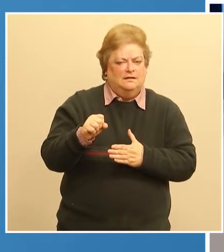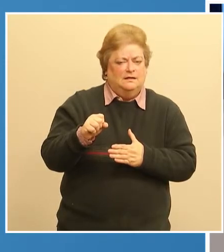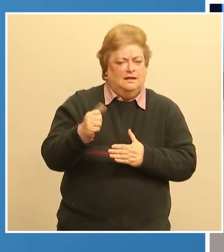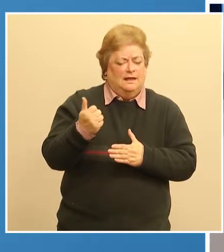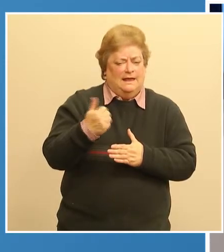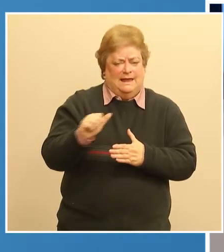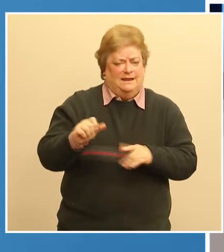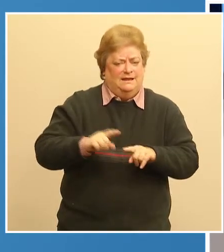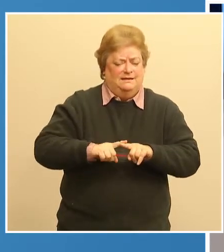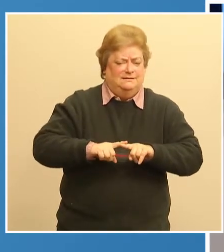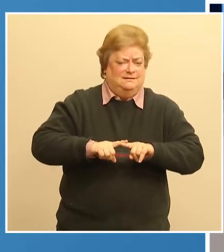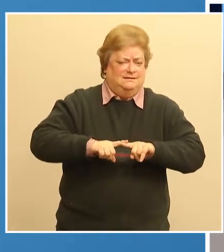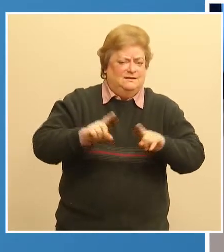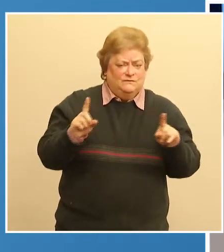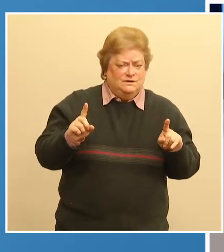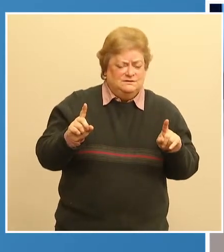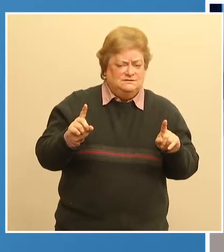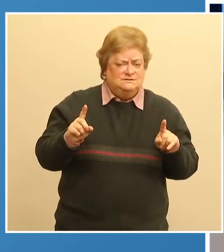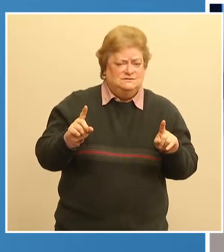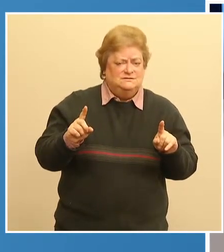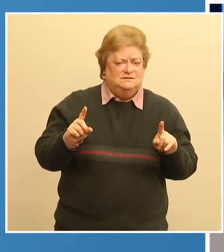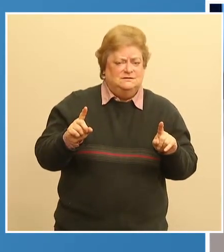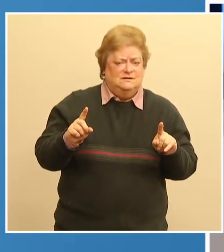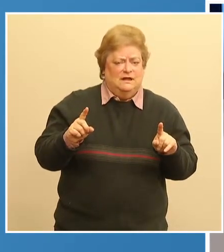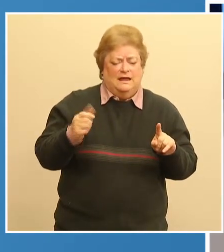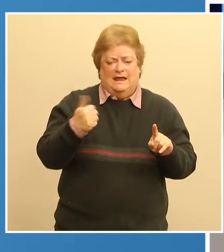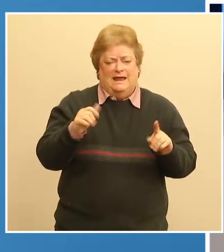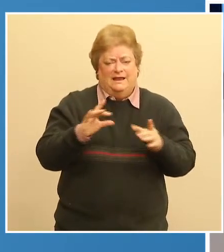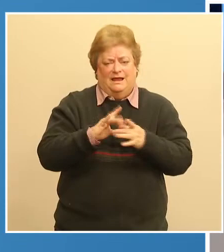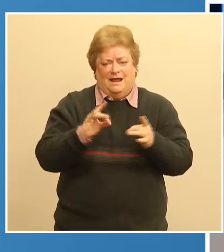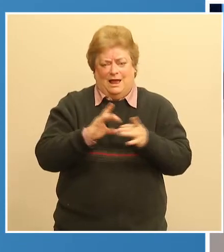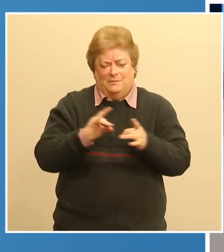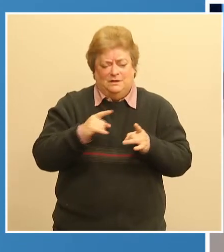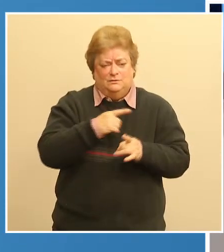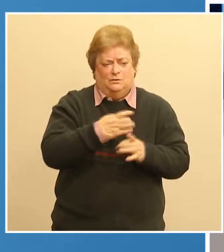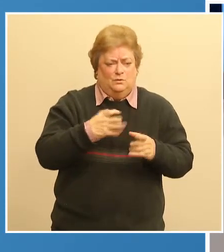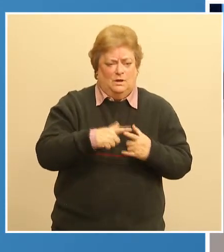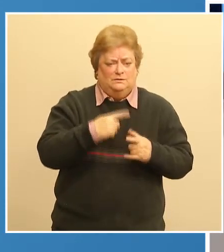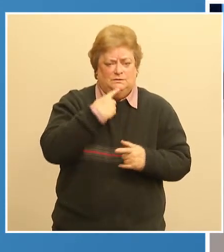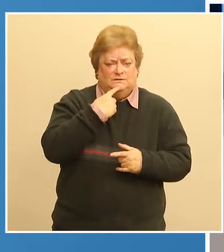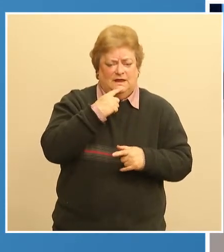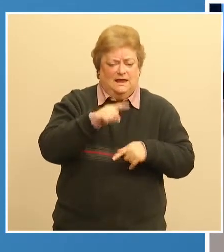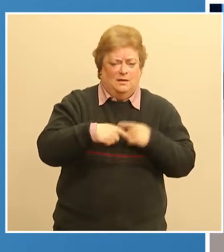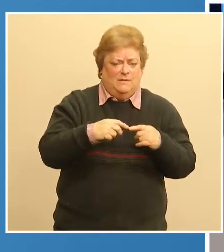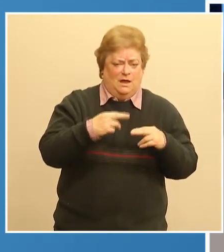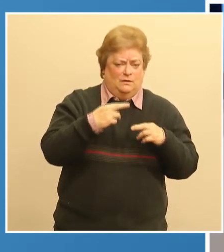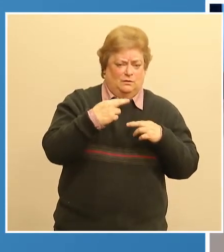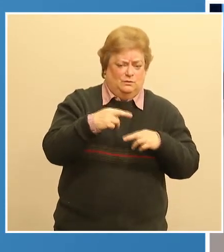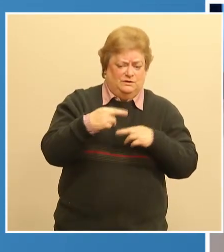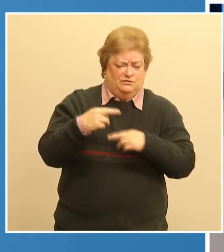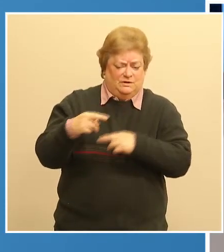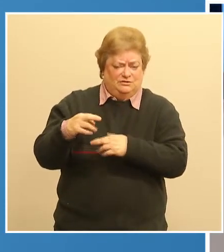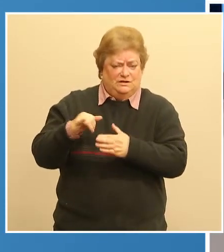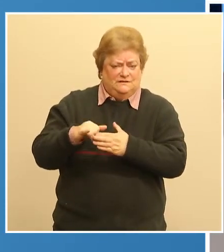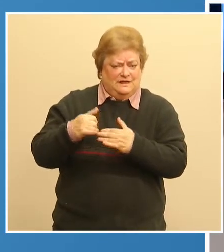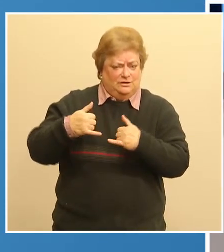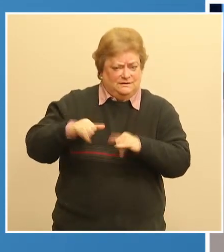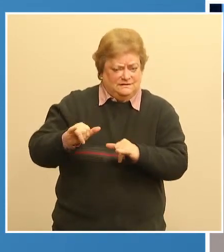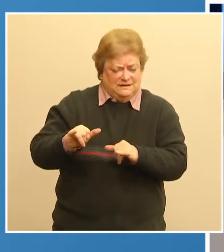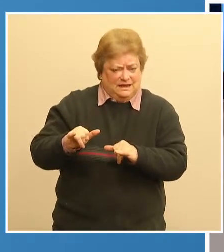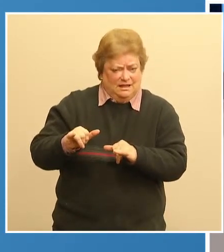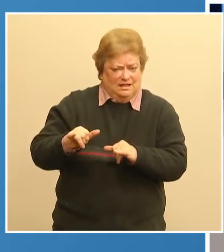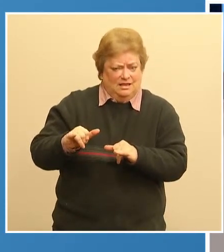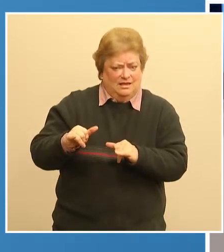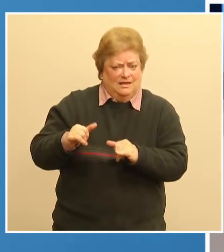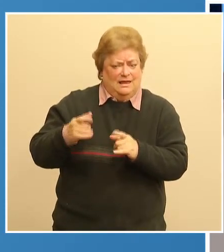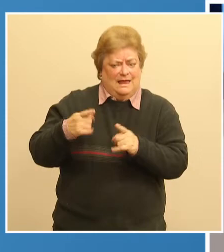substantial difference in, is there any comments you'd like to make about what restrictions are still at play here and or what interplay there is